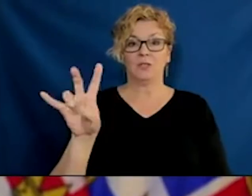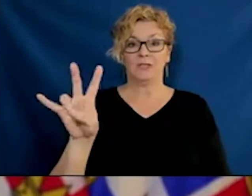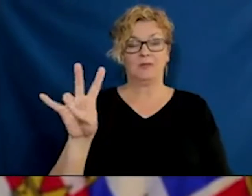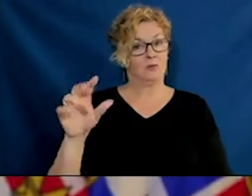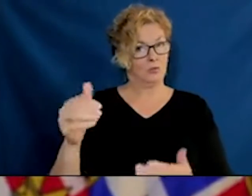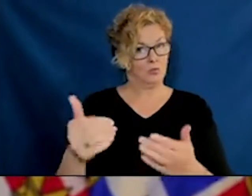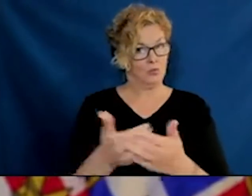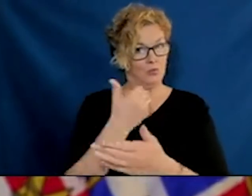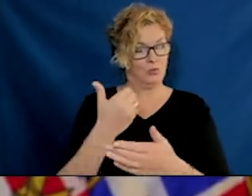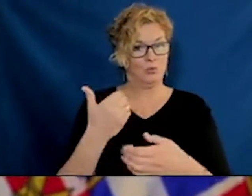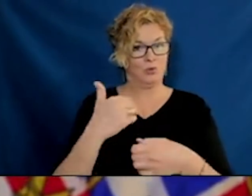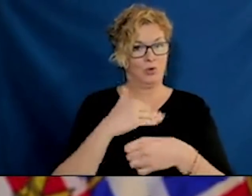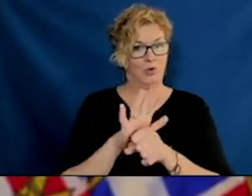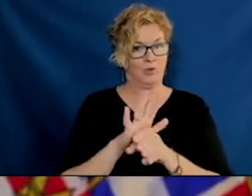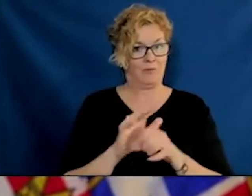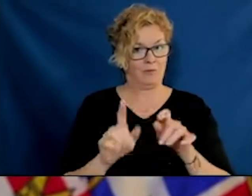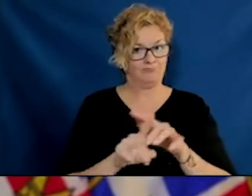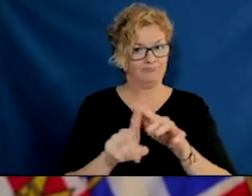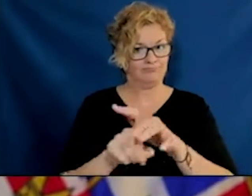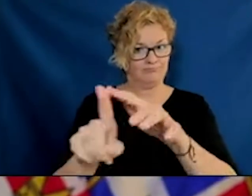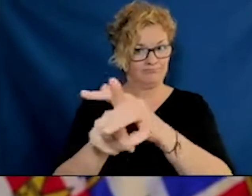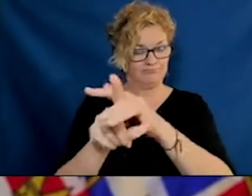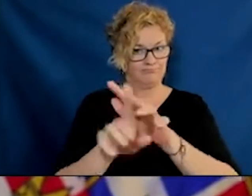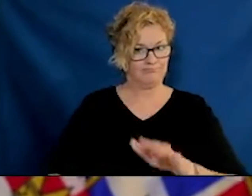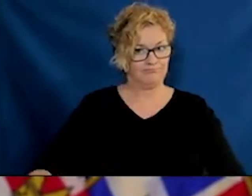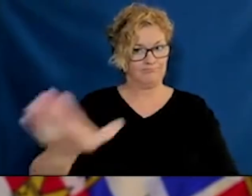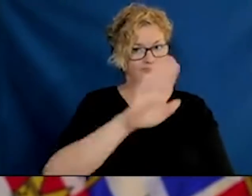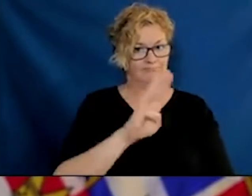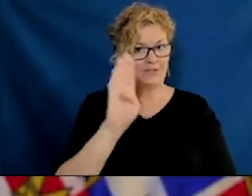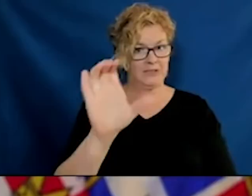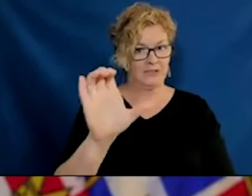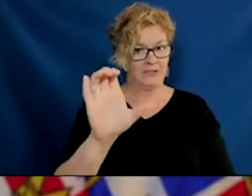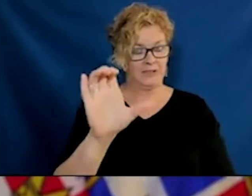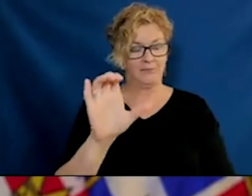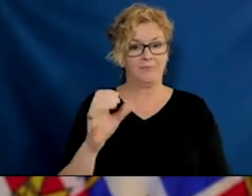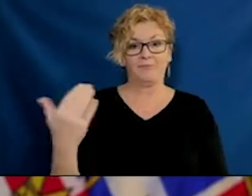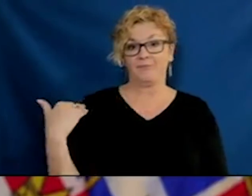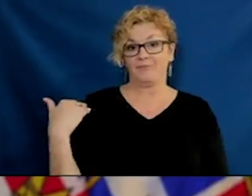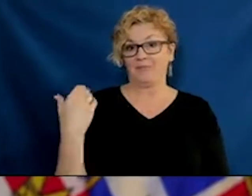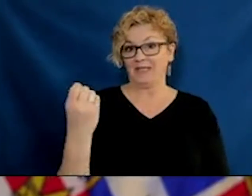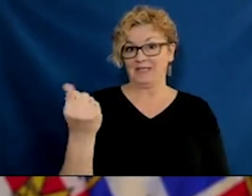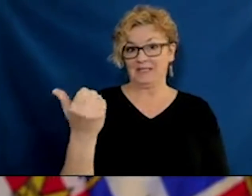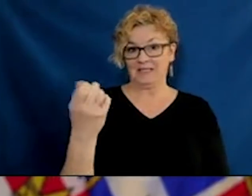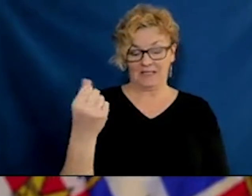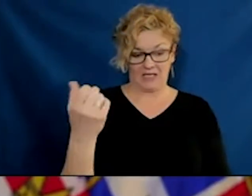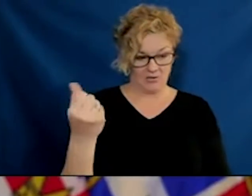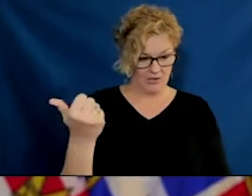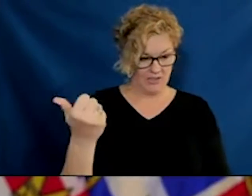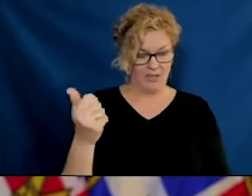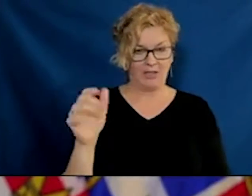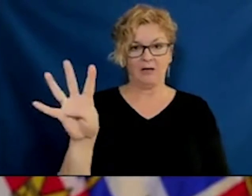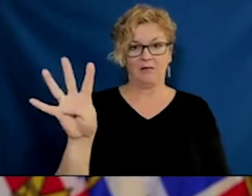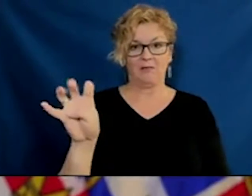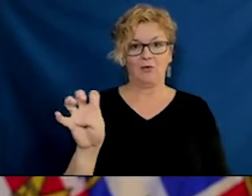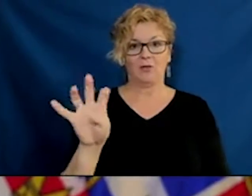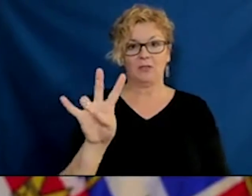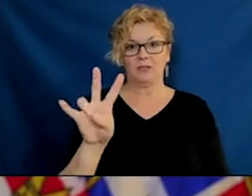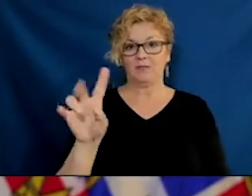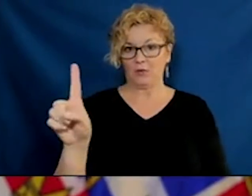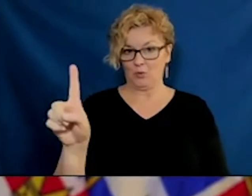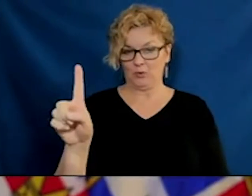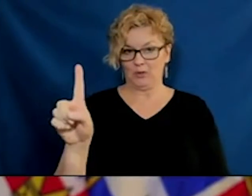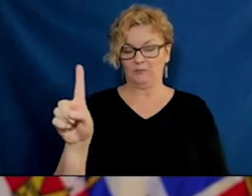British Columbia. From the 23rd to 24th, an additional 471 new cases, and in the